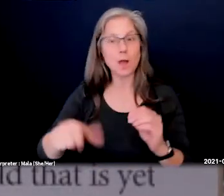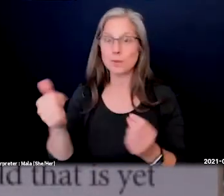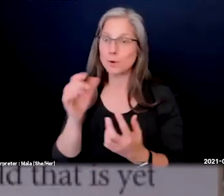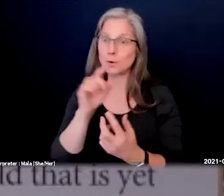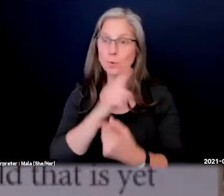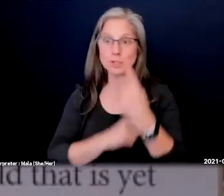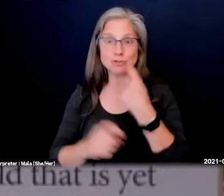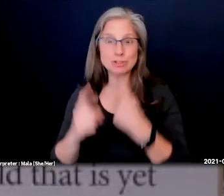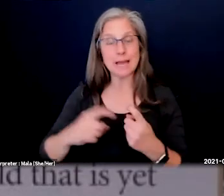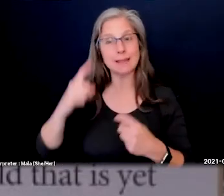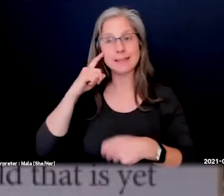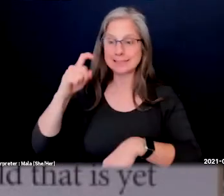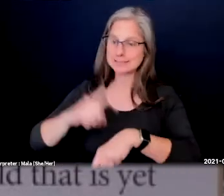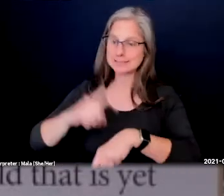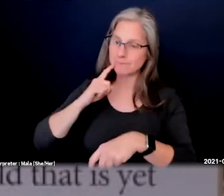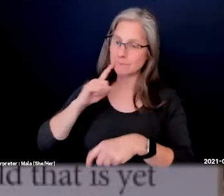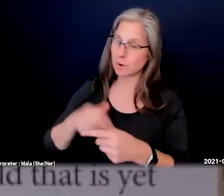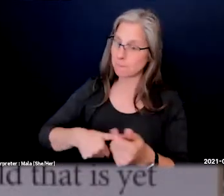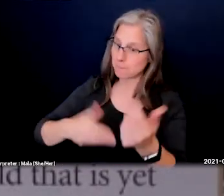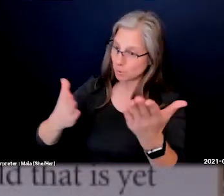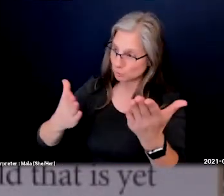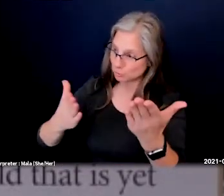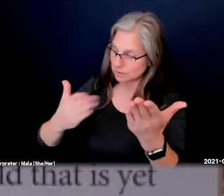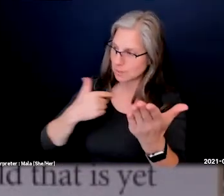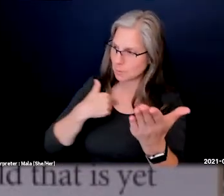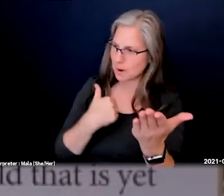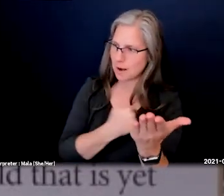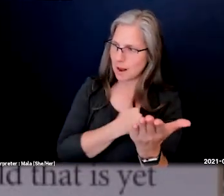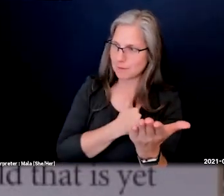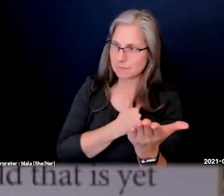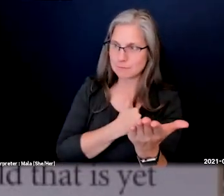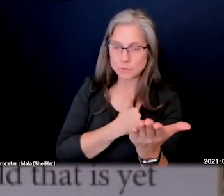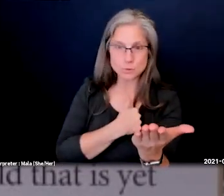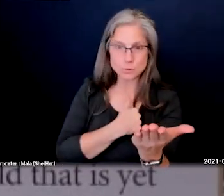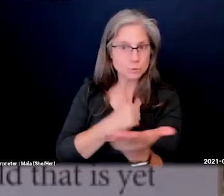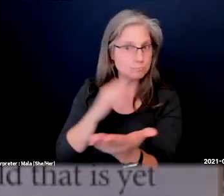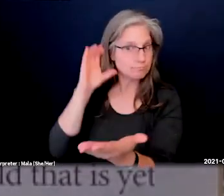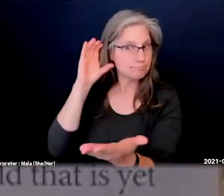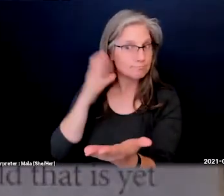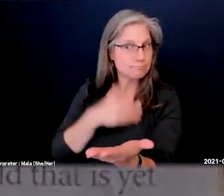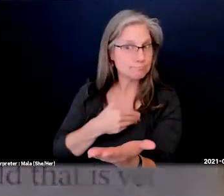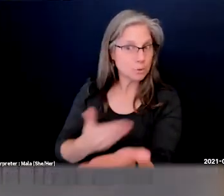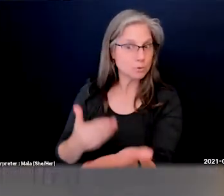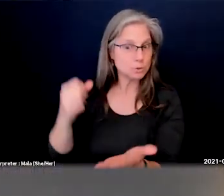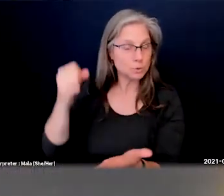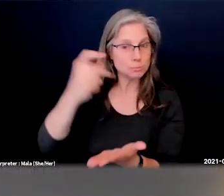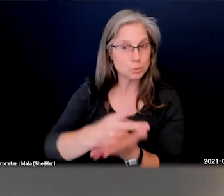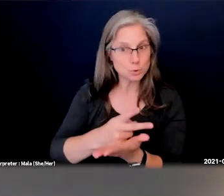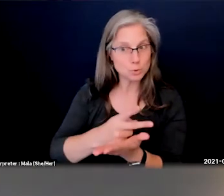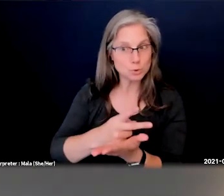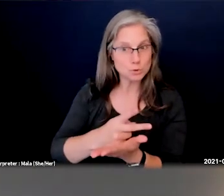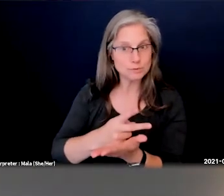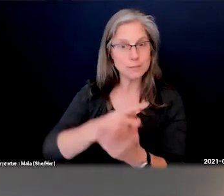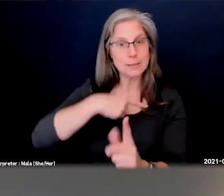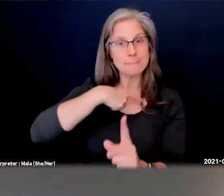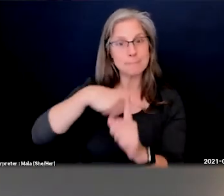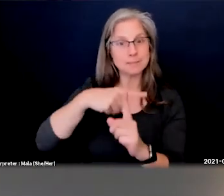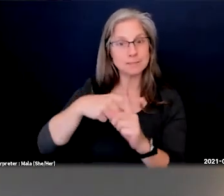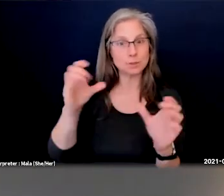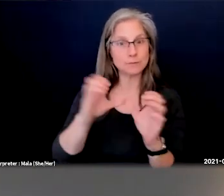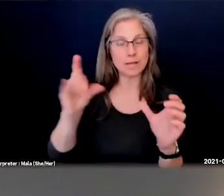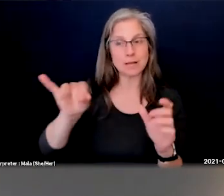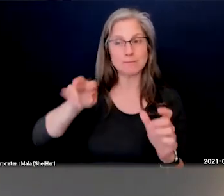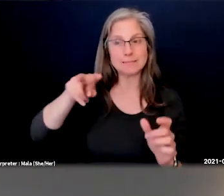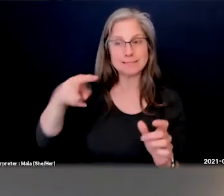I think it's time for a motion. I'd love to entertain a motion to approve the positive certification of the